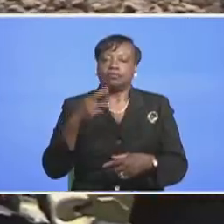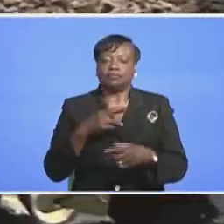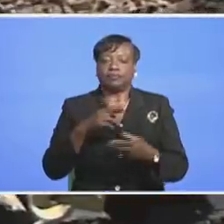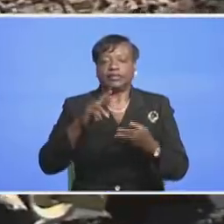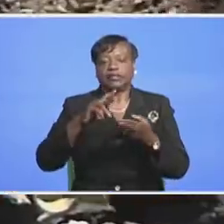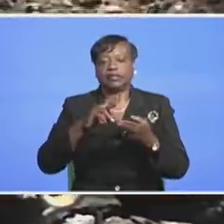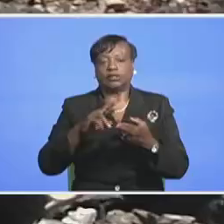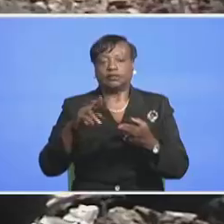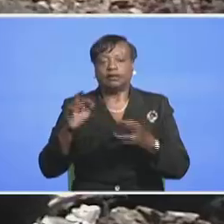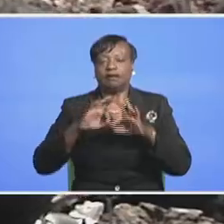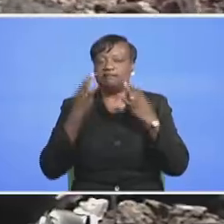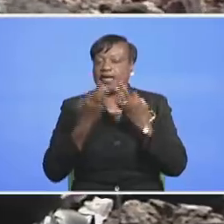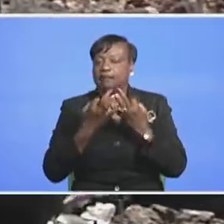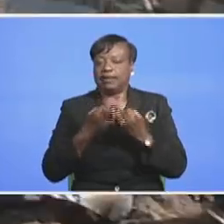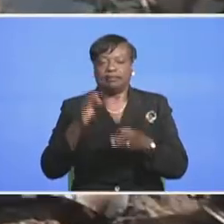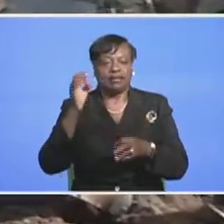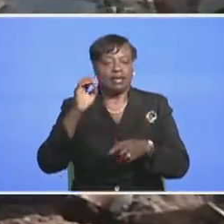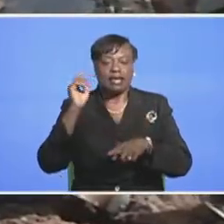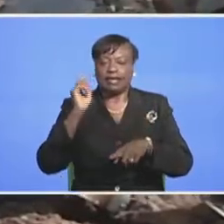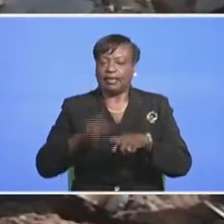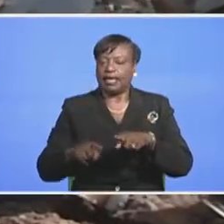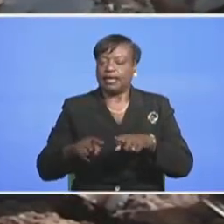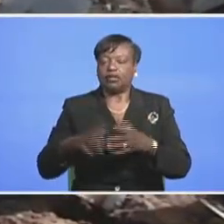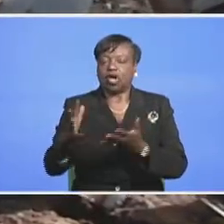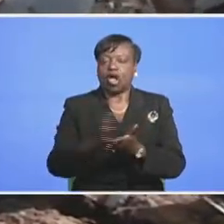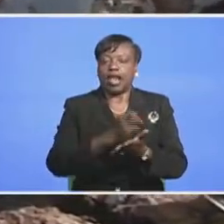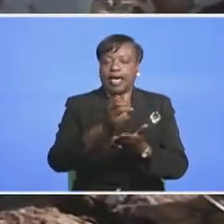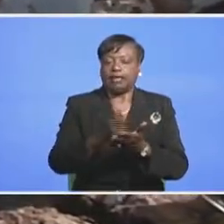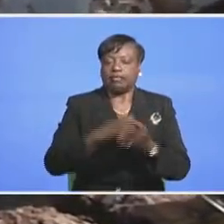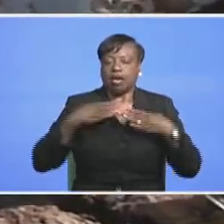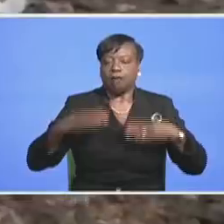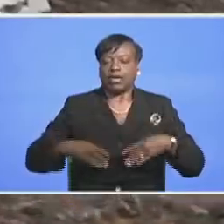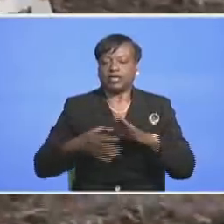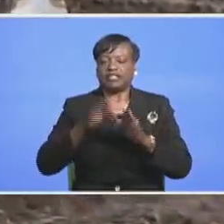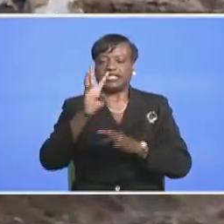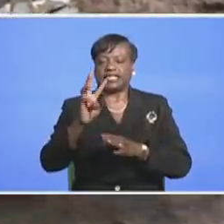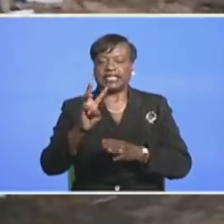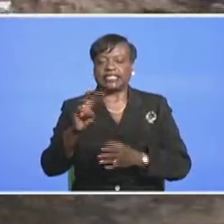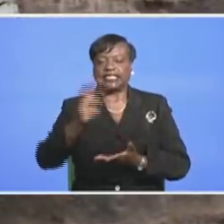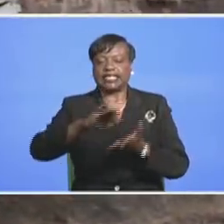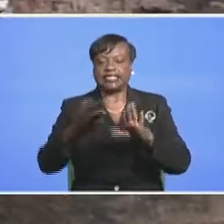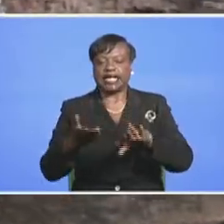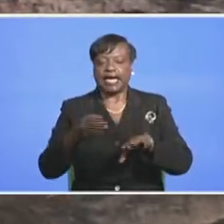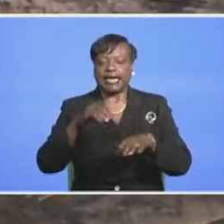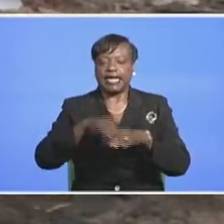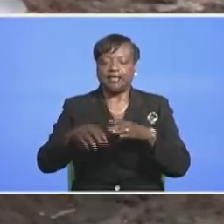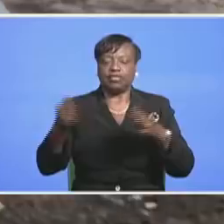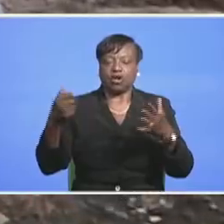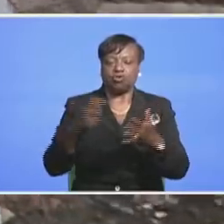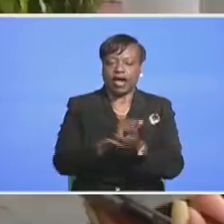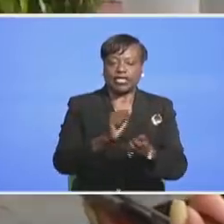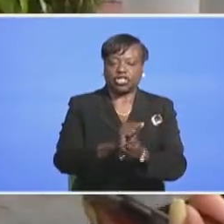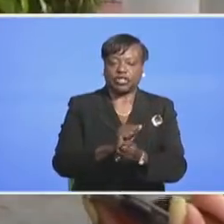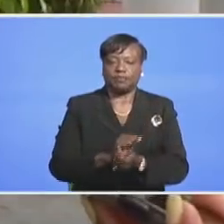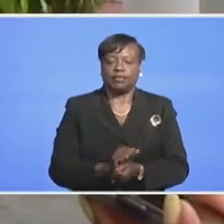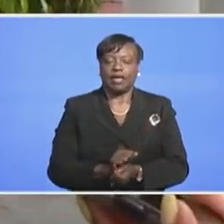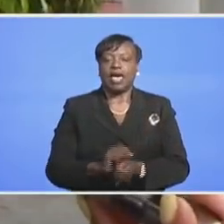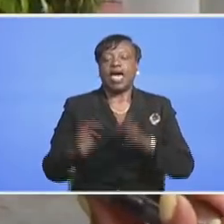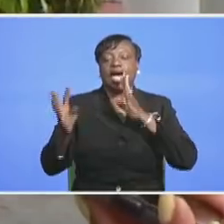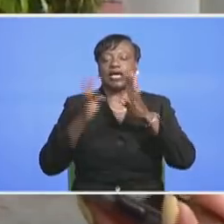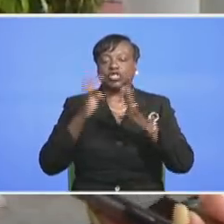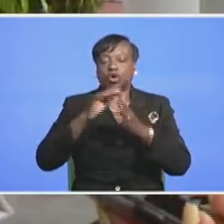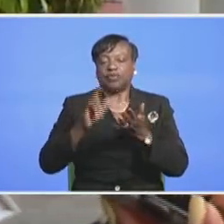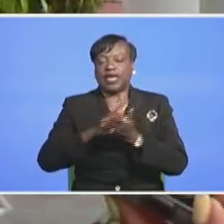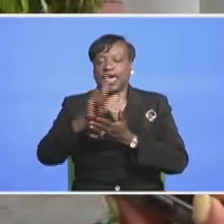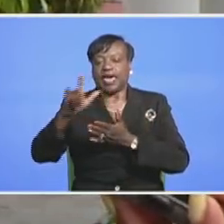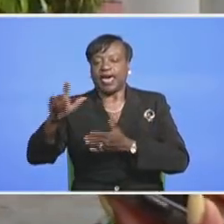to collect the remains of the 6 that died in that crash. De Aguilar gave this update. I spoke to the Air Accident